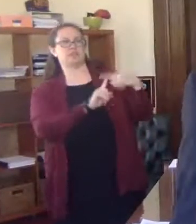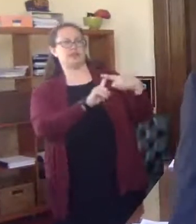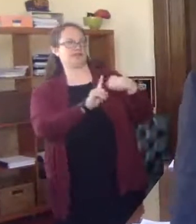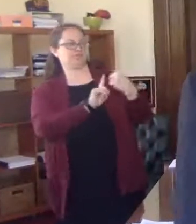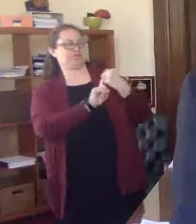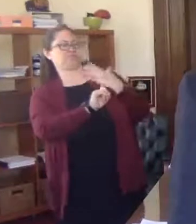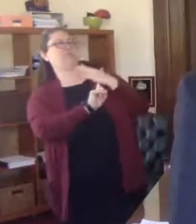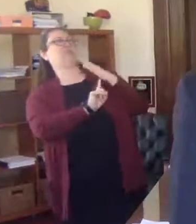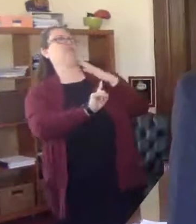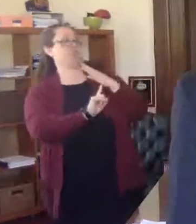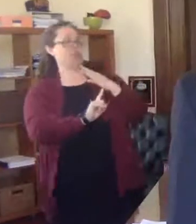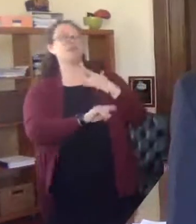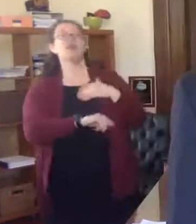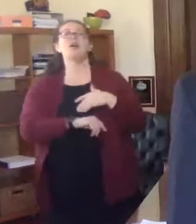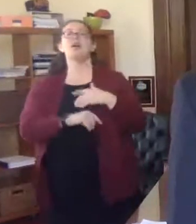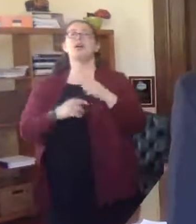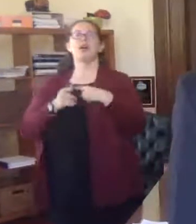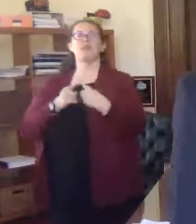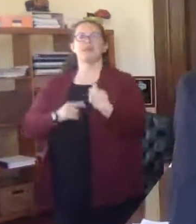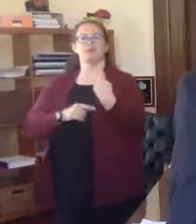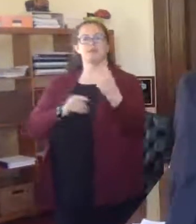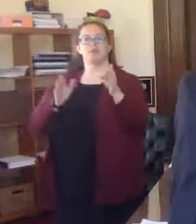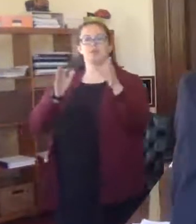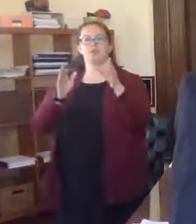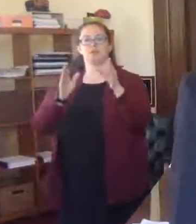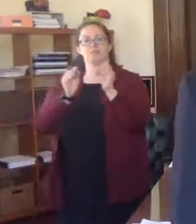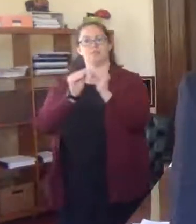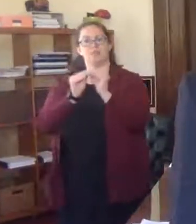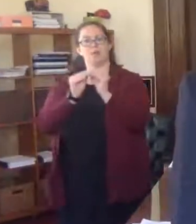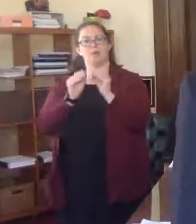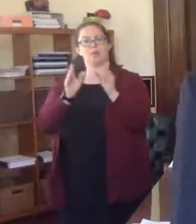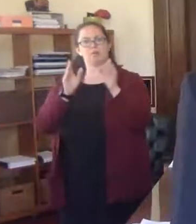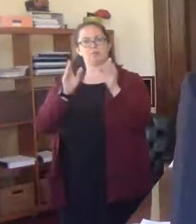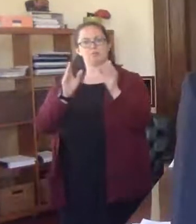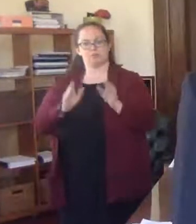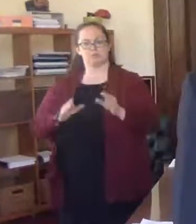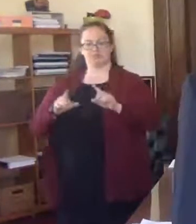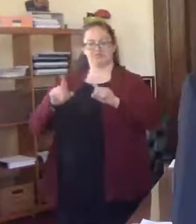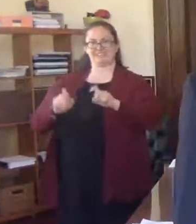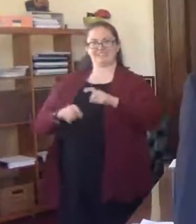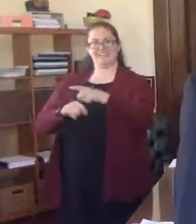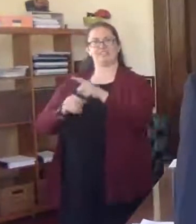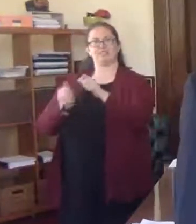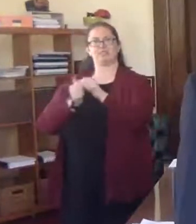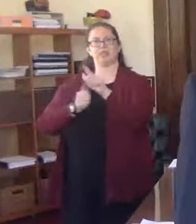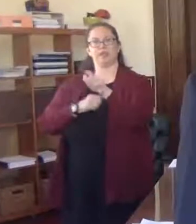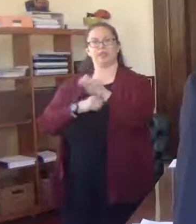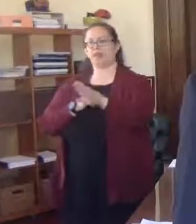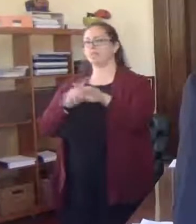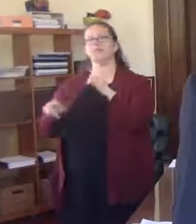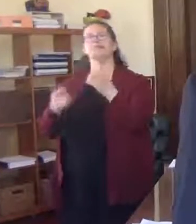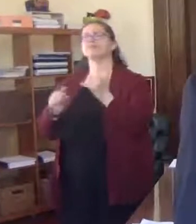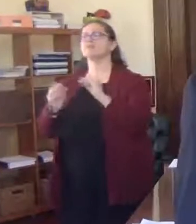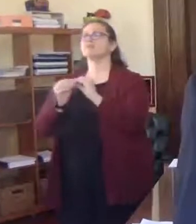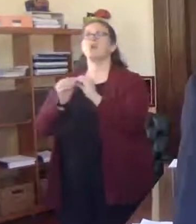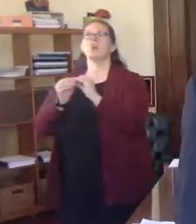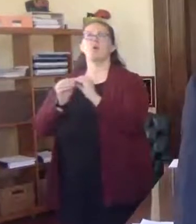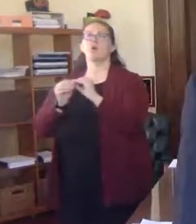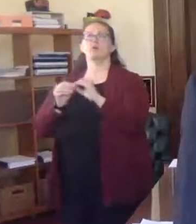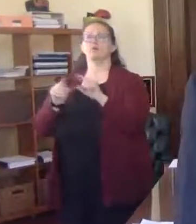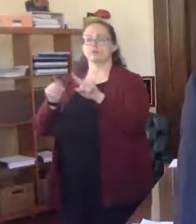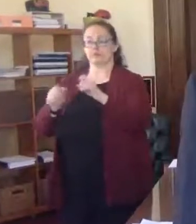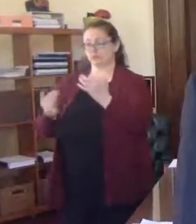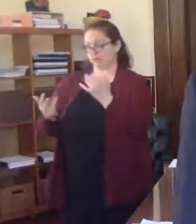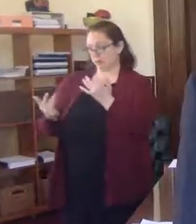one test that's pending with the state public health laboratory. However, there are other test results that are